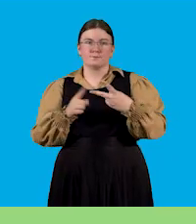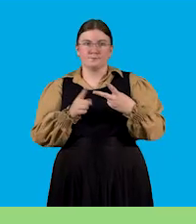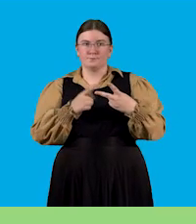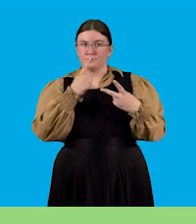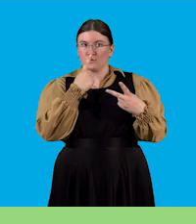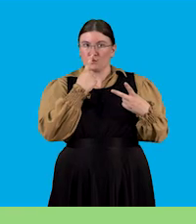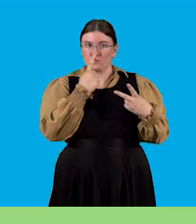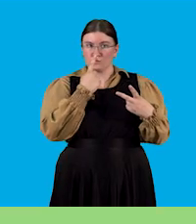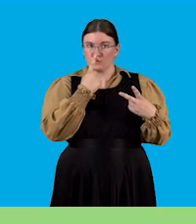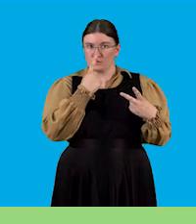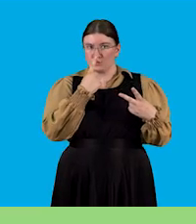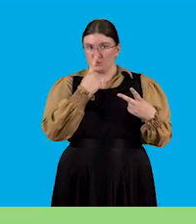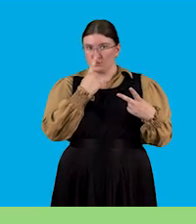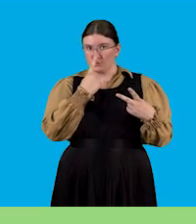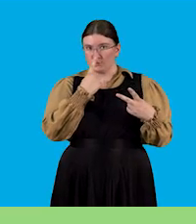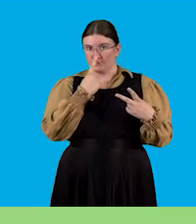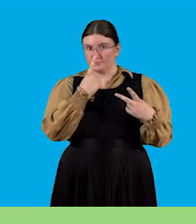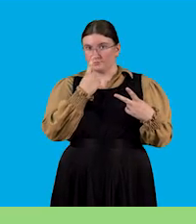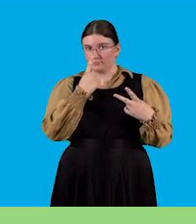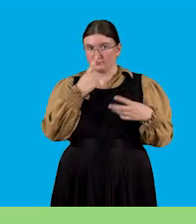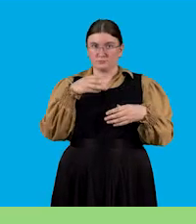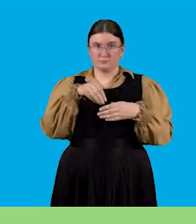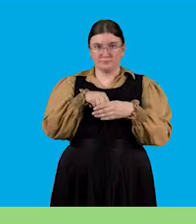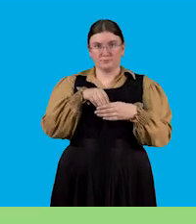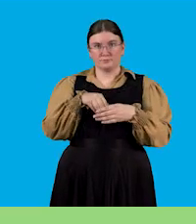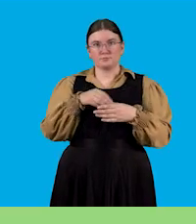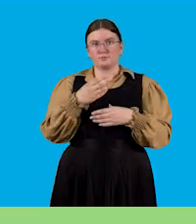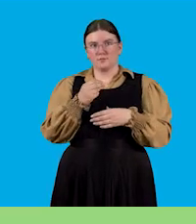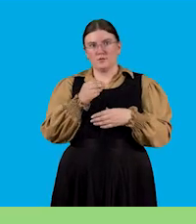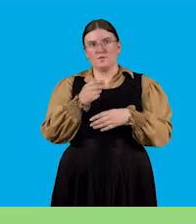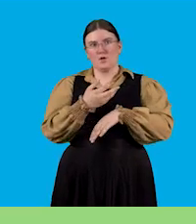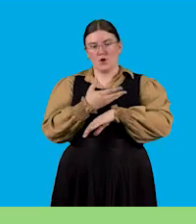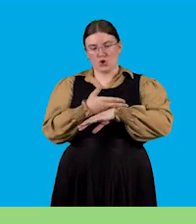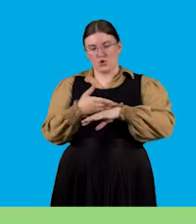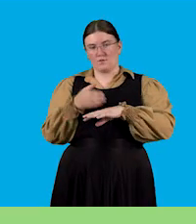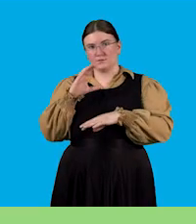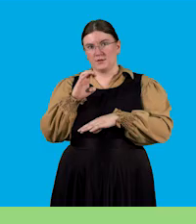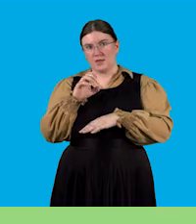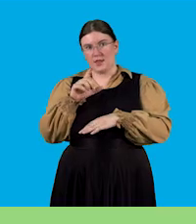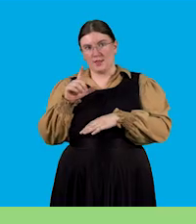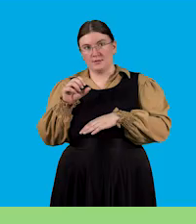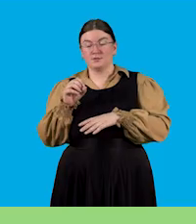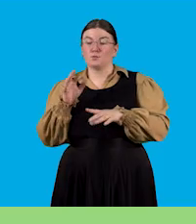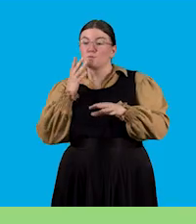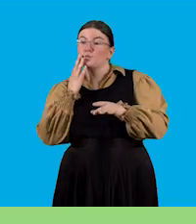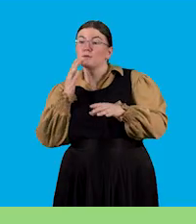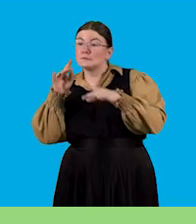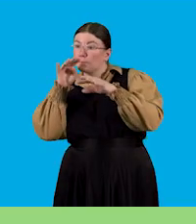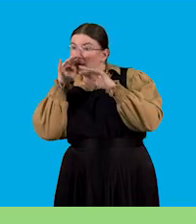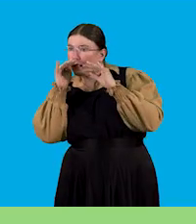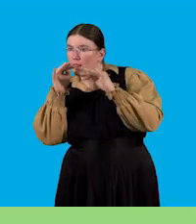Second sense organ would be the nose. We have nerve cells in the lining of the nose that respond to molecules in the